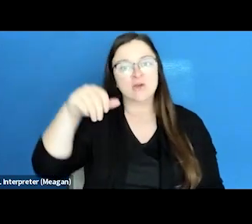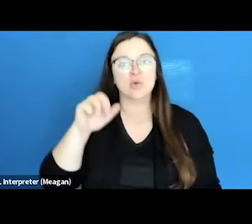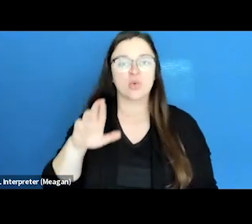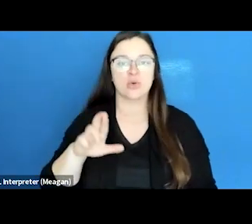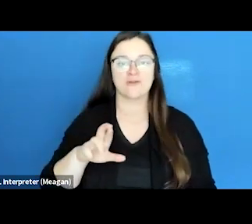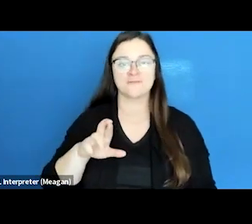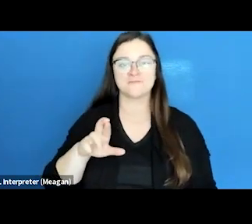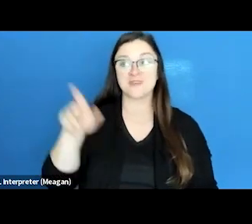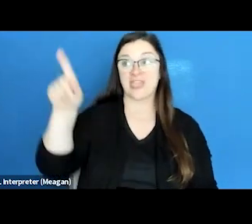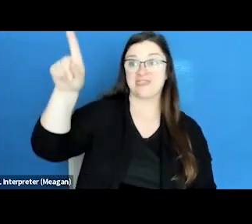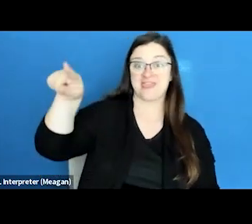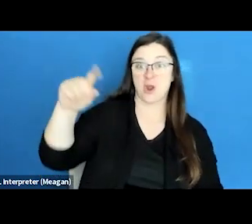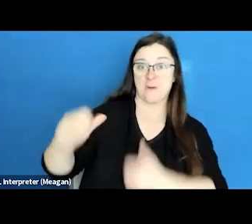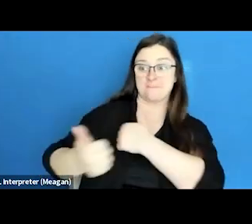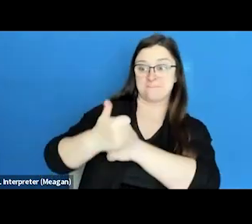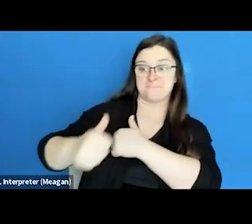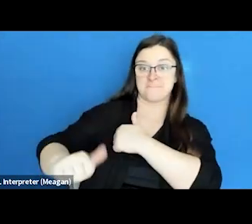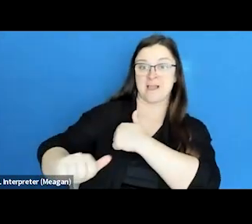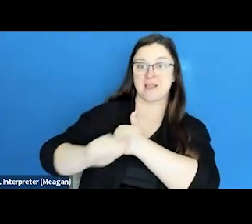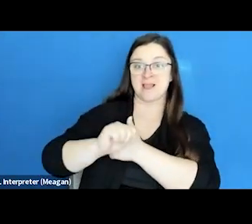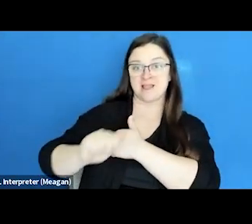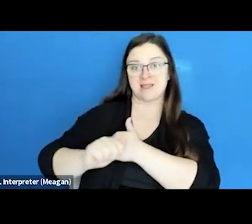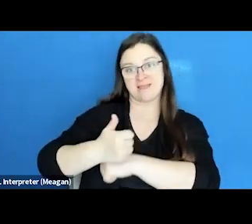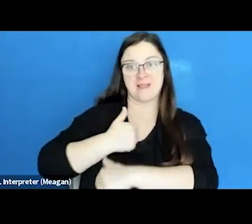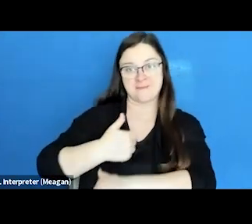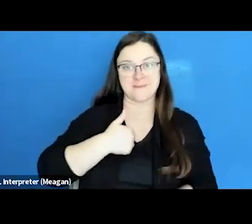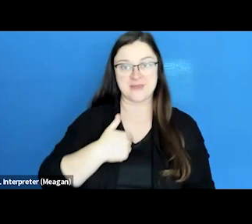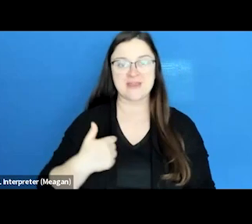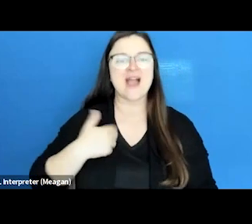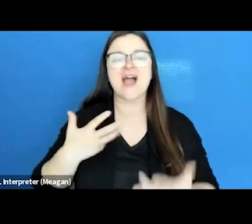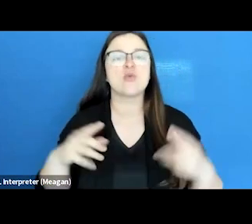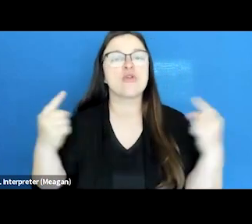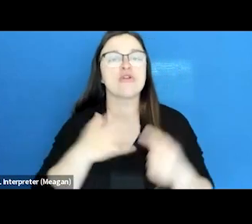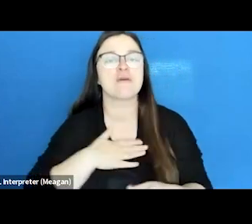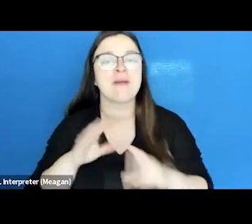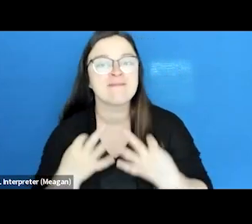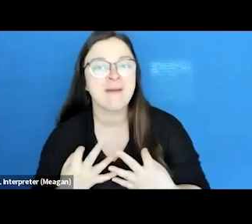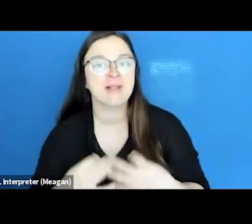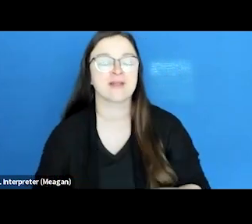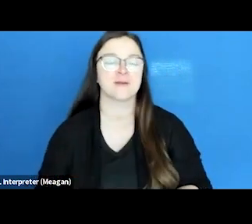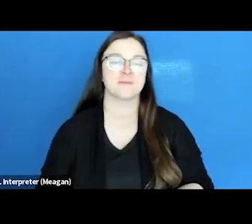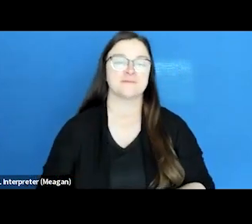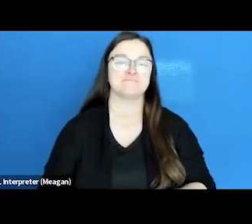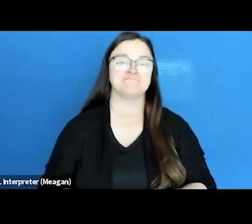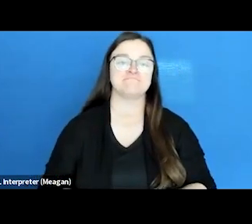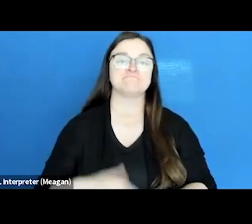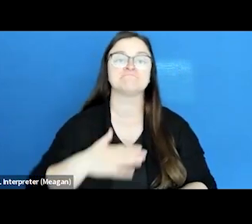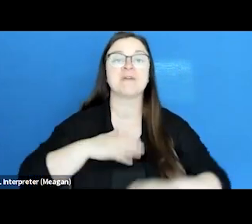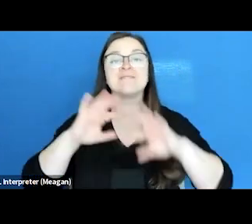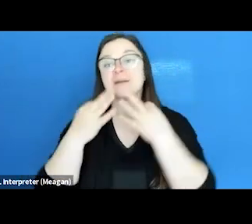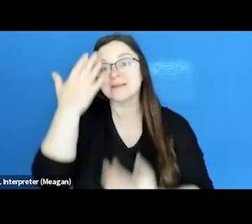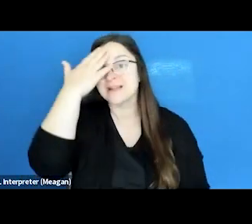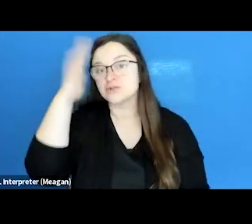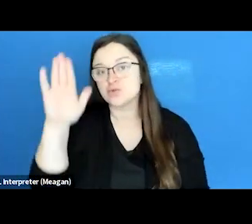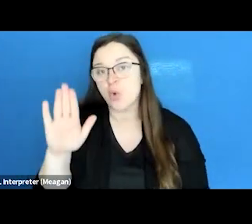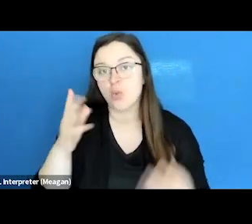they're blaming me for what's happening. I don't want to hurt my family. My family doesn't know